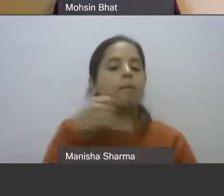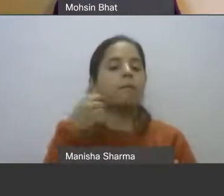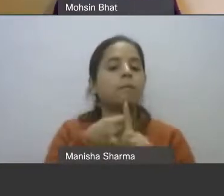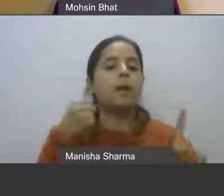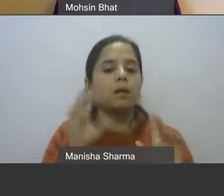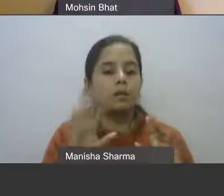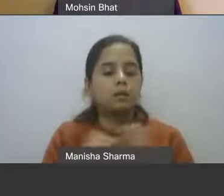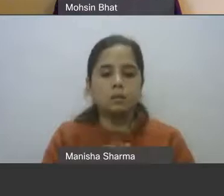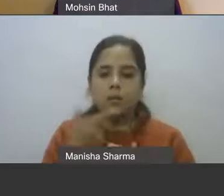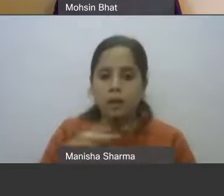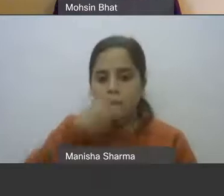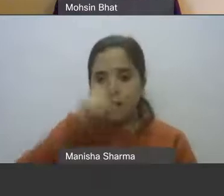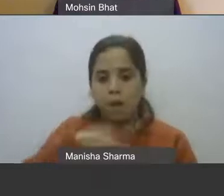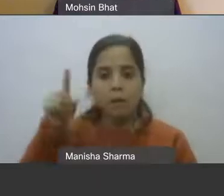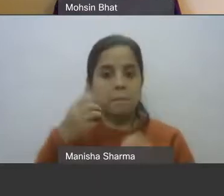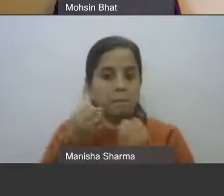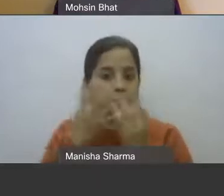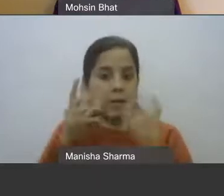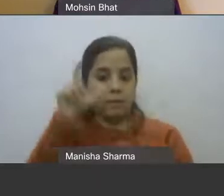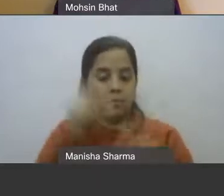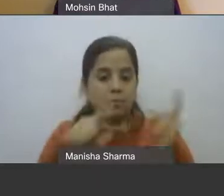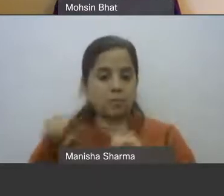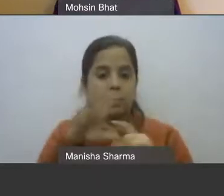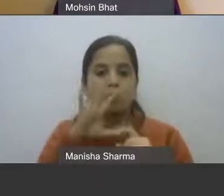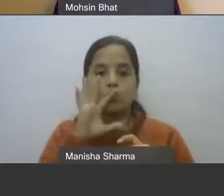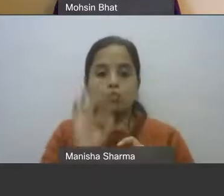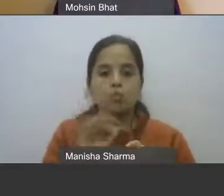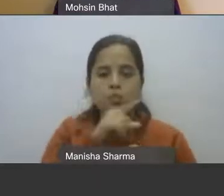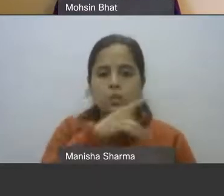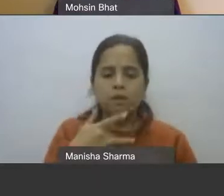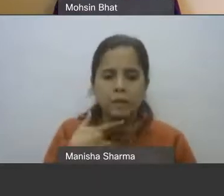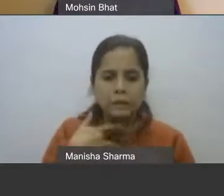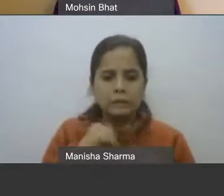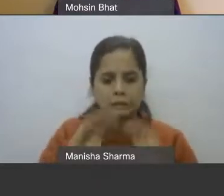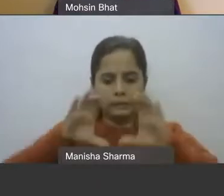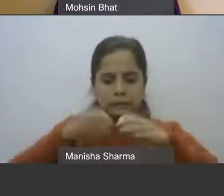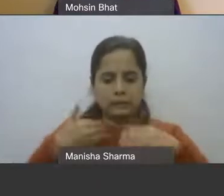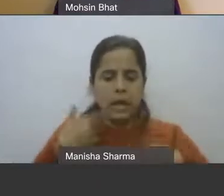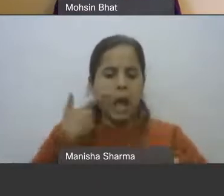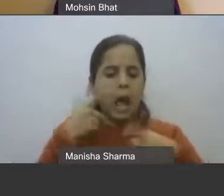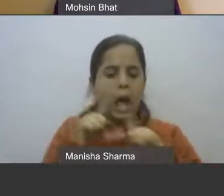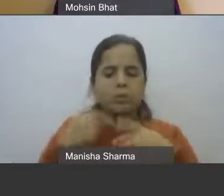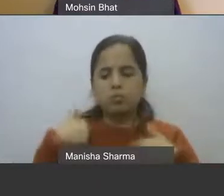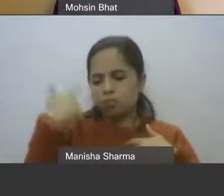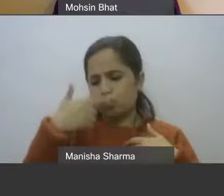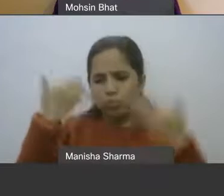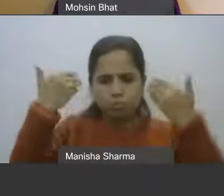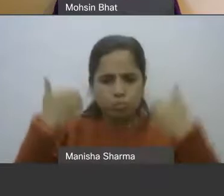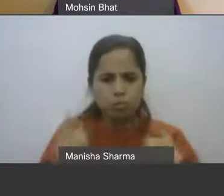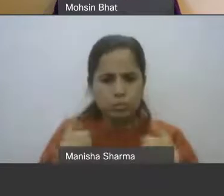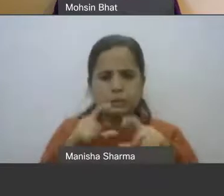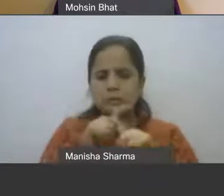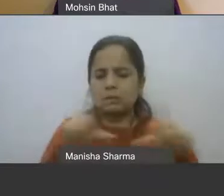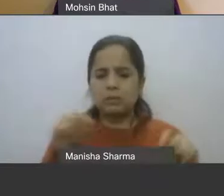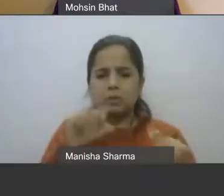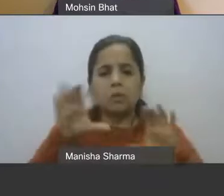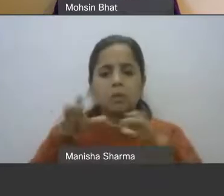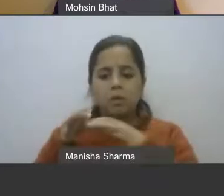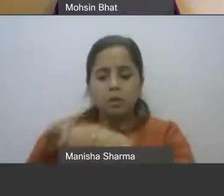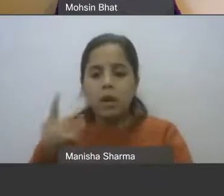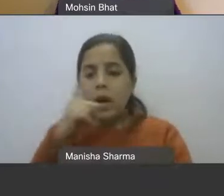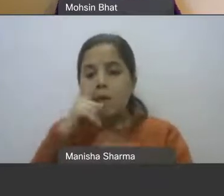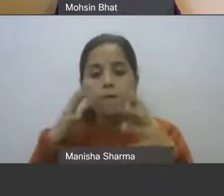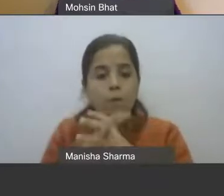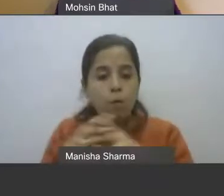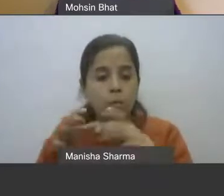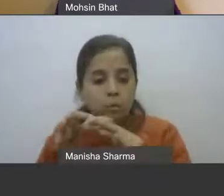When in our country, people do not have any viable or meaningful guarantee of IDs, where vulnerable groups like women, who